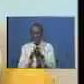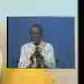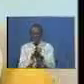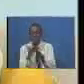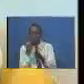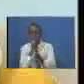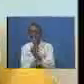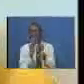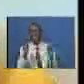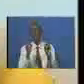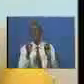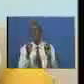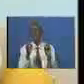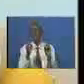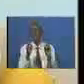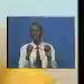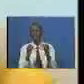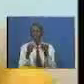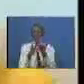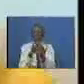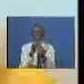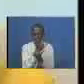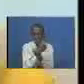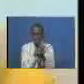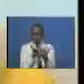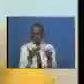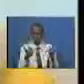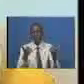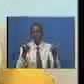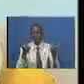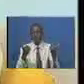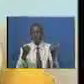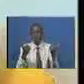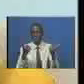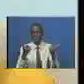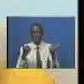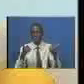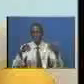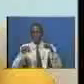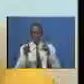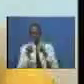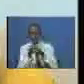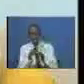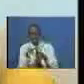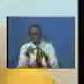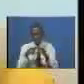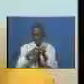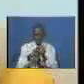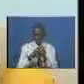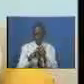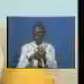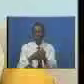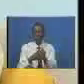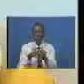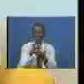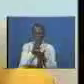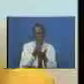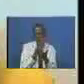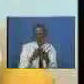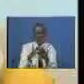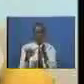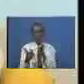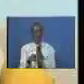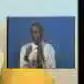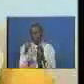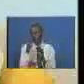are still good hair is fine in African hair I'm really happy they can braid black so it really doesn't so the main problem still is the eyes